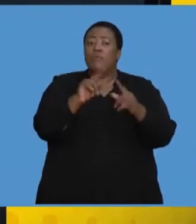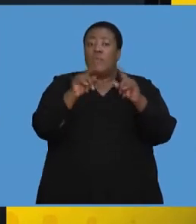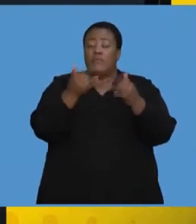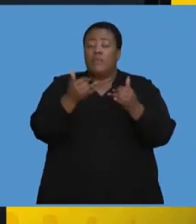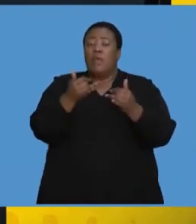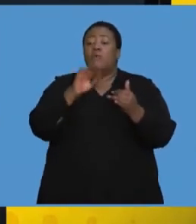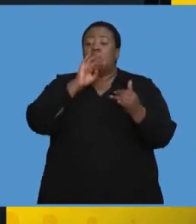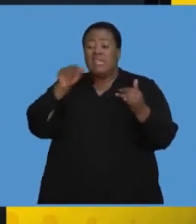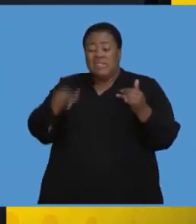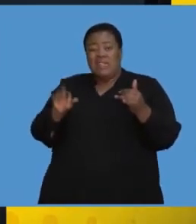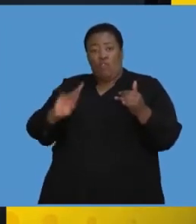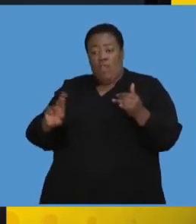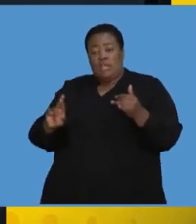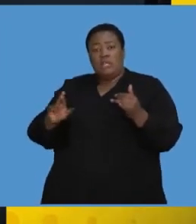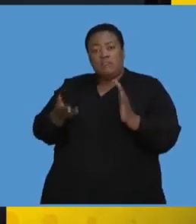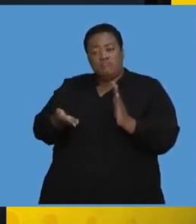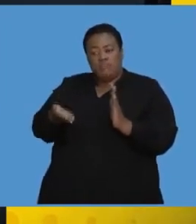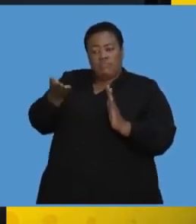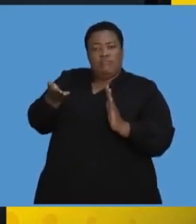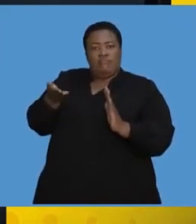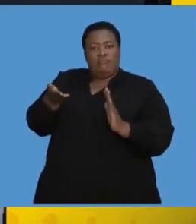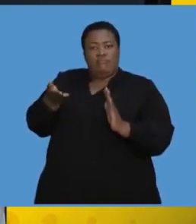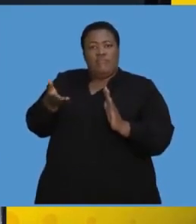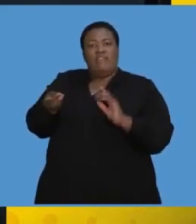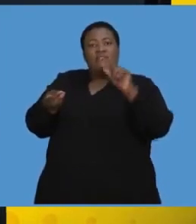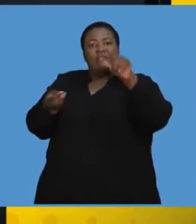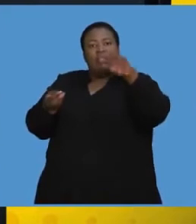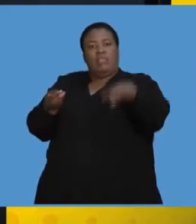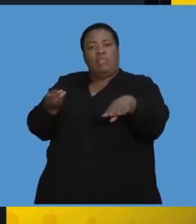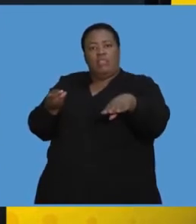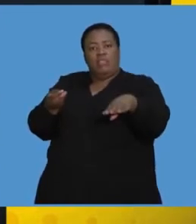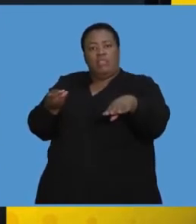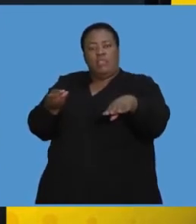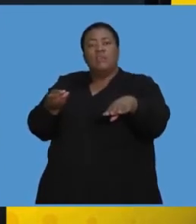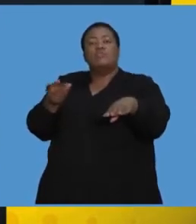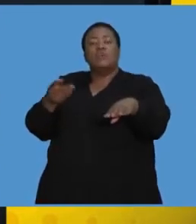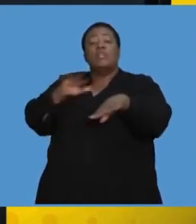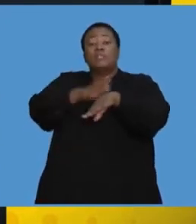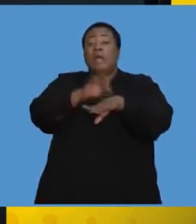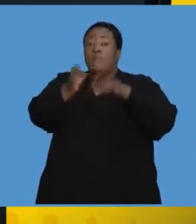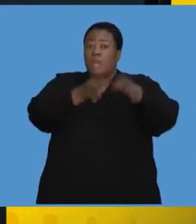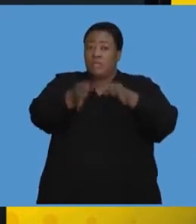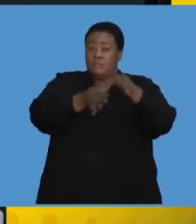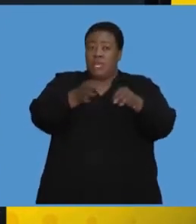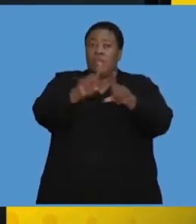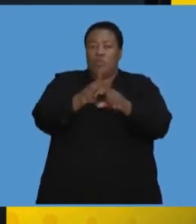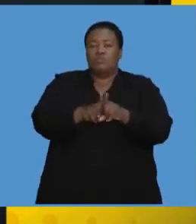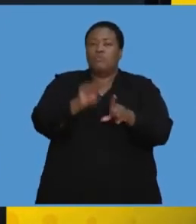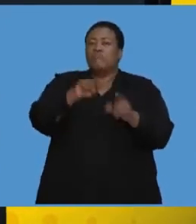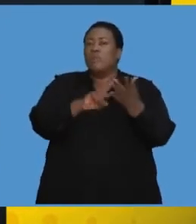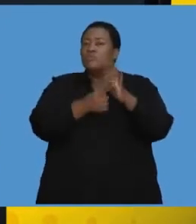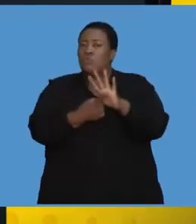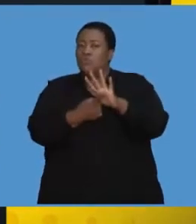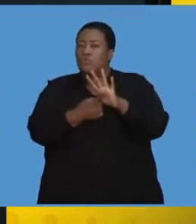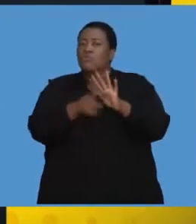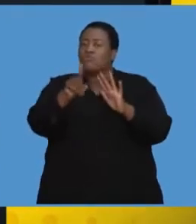what it means is, the rand has gained value, the rand has appreciated against the yen there. So even in your explanation, you